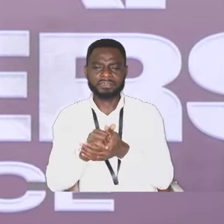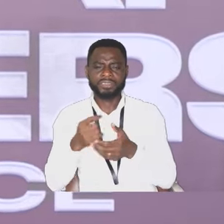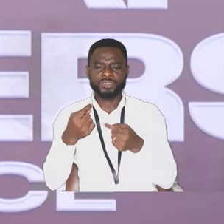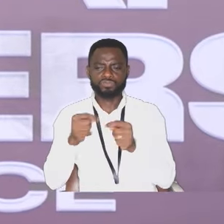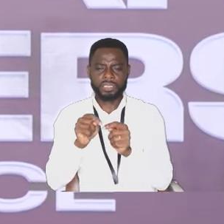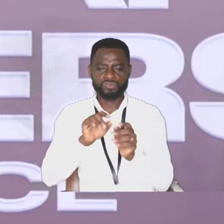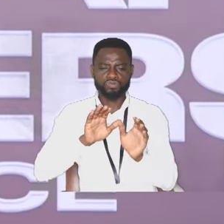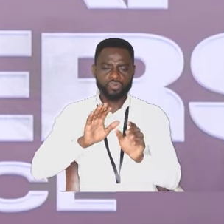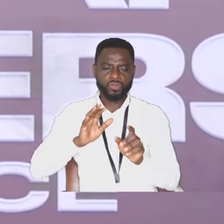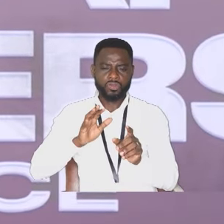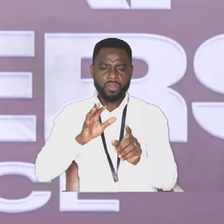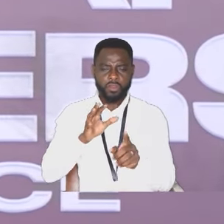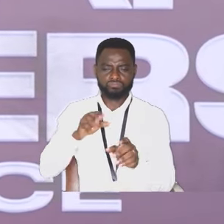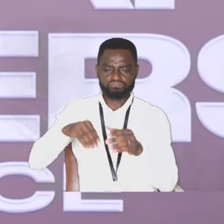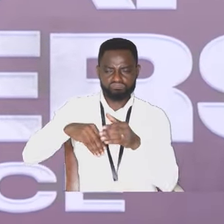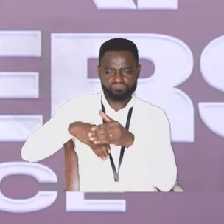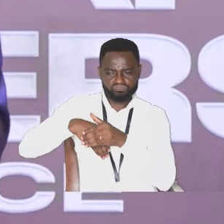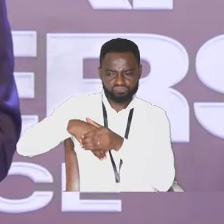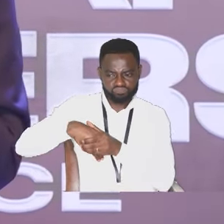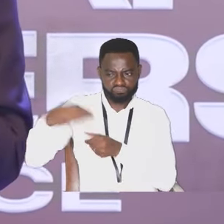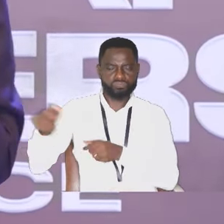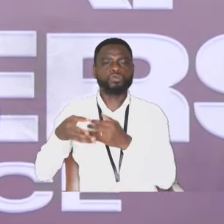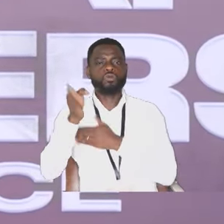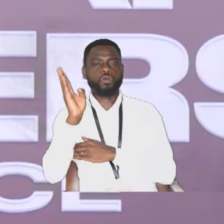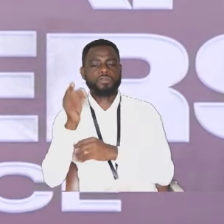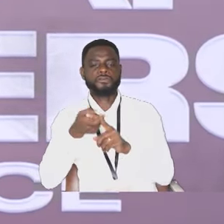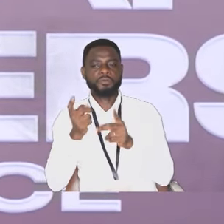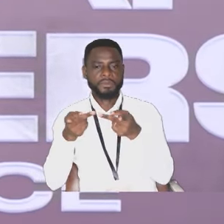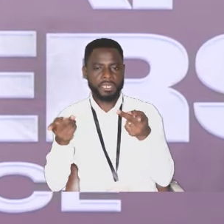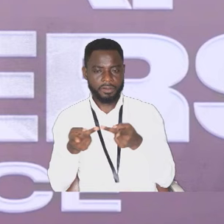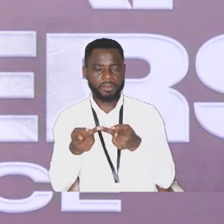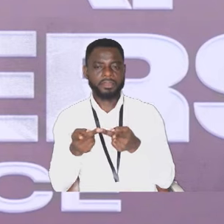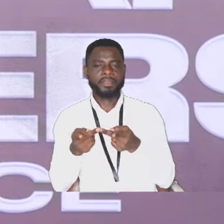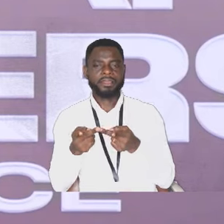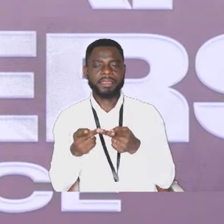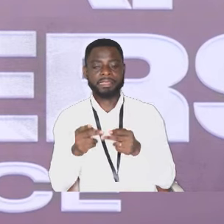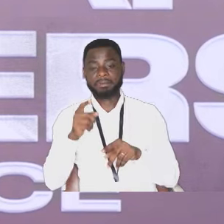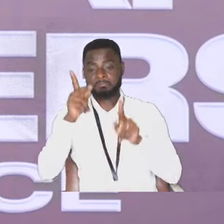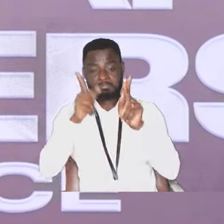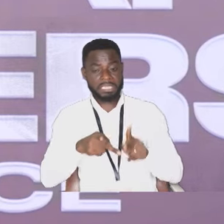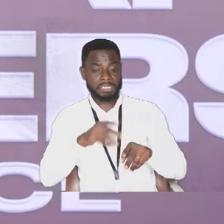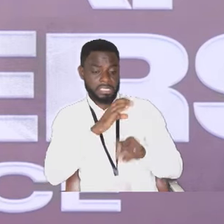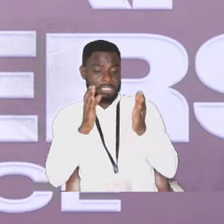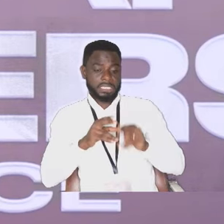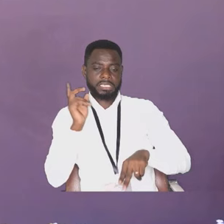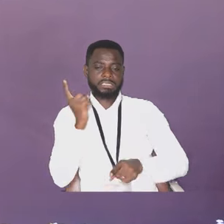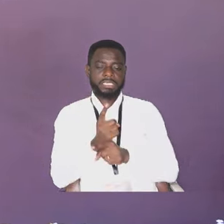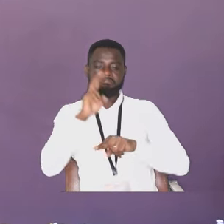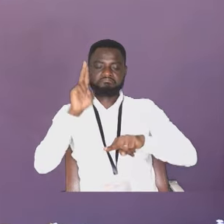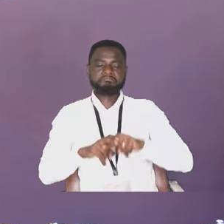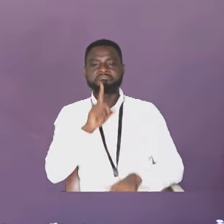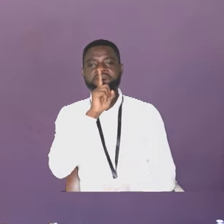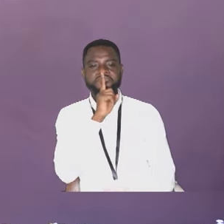God out of the room. And then he's there looking at them. He will not talk. He will not